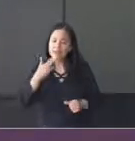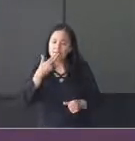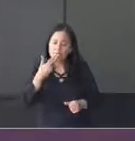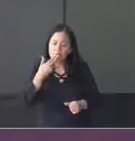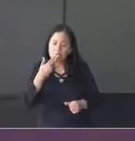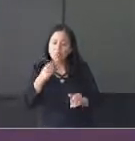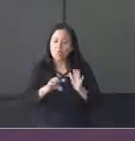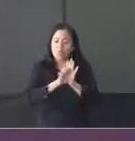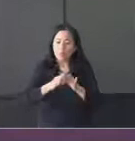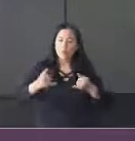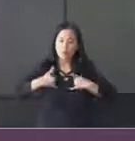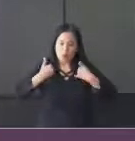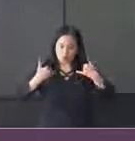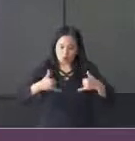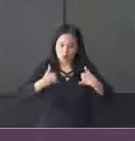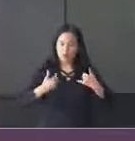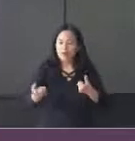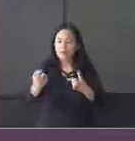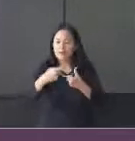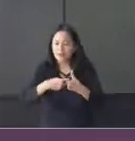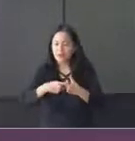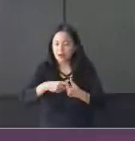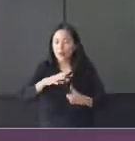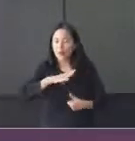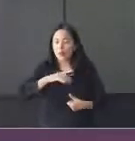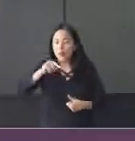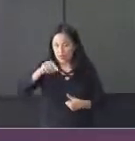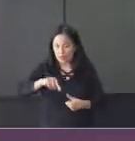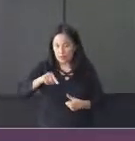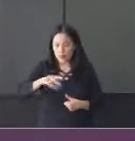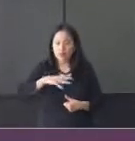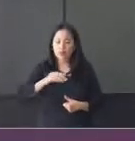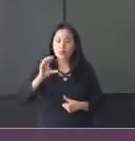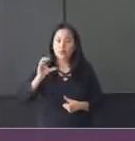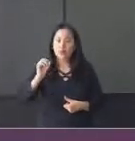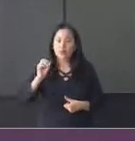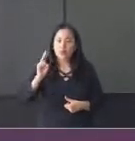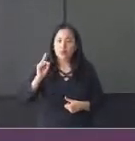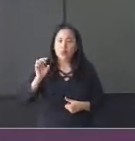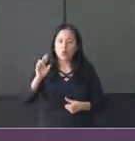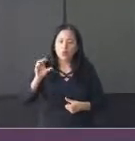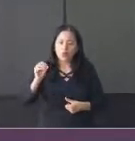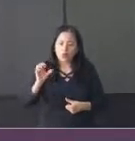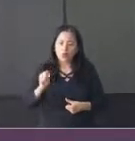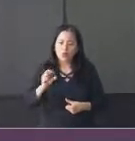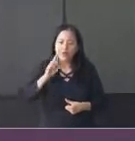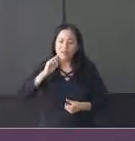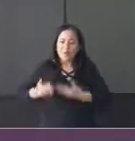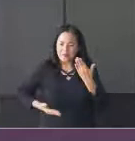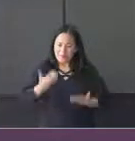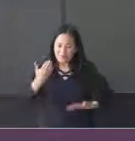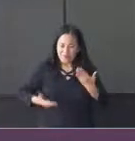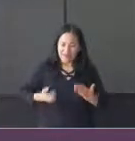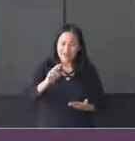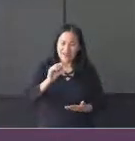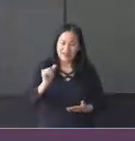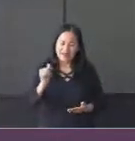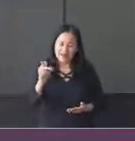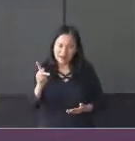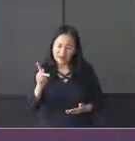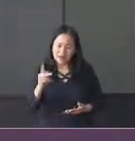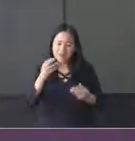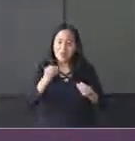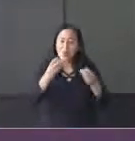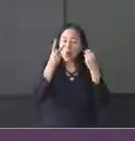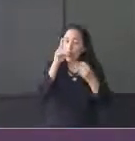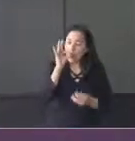and youngsters are part of this dynamic. The last contest we had was a rap contest. 40